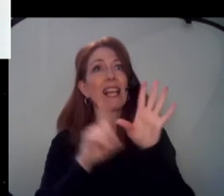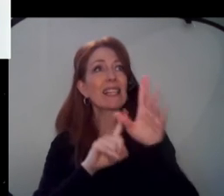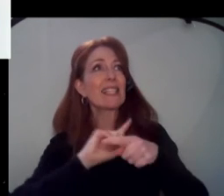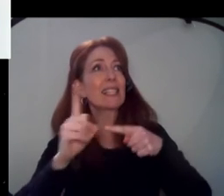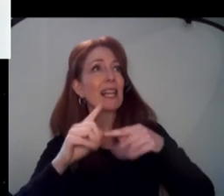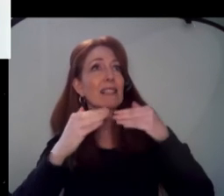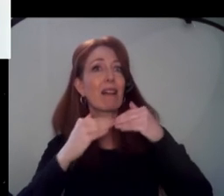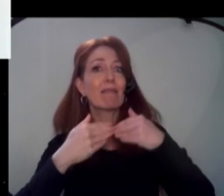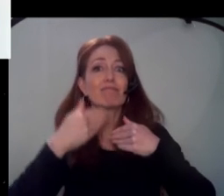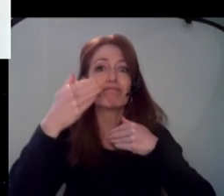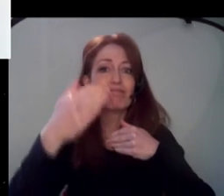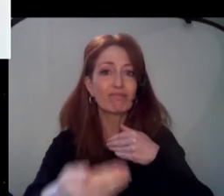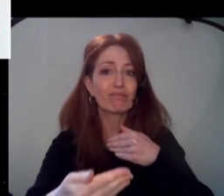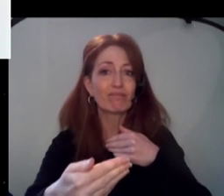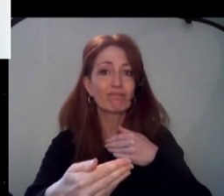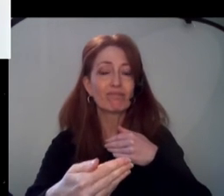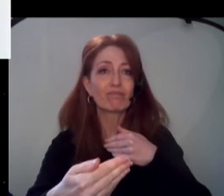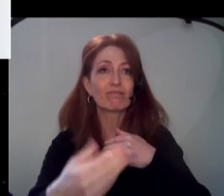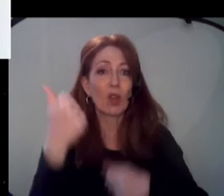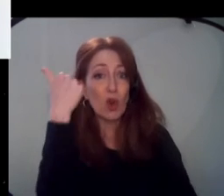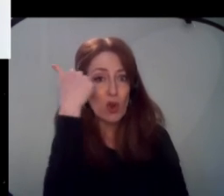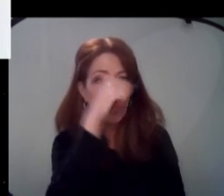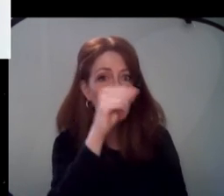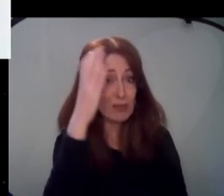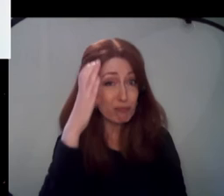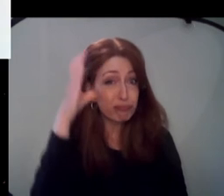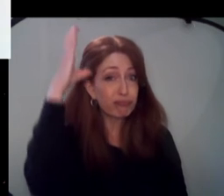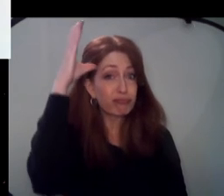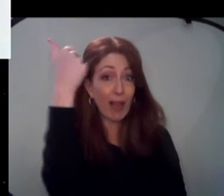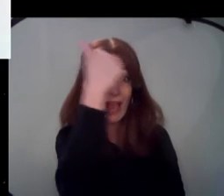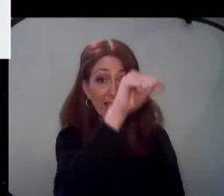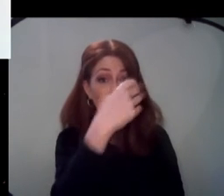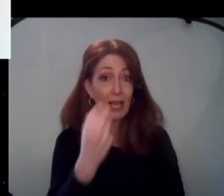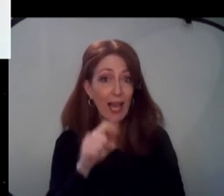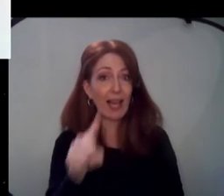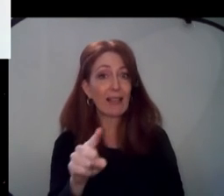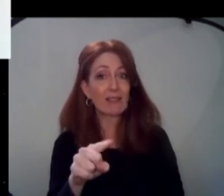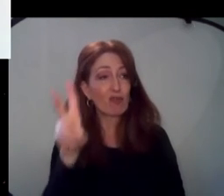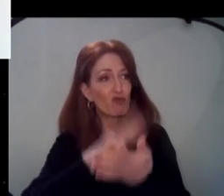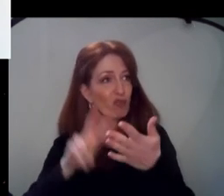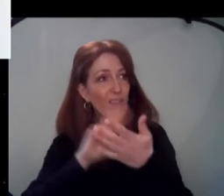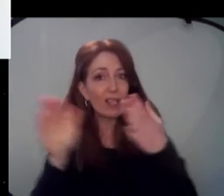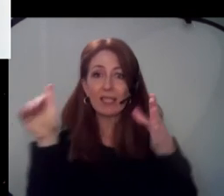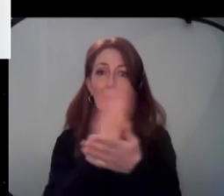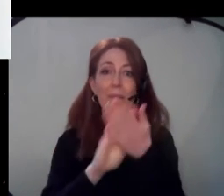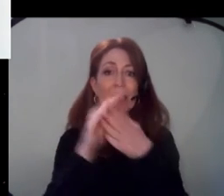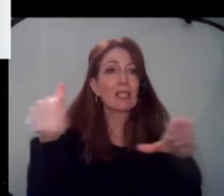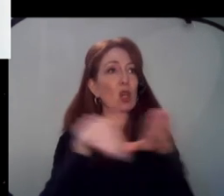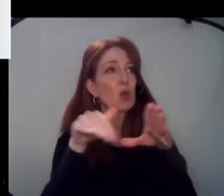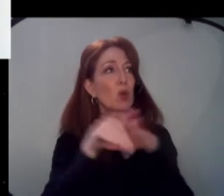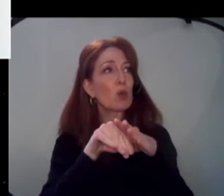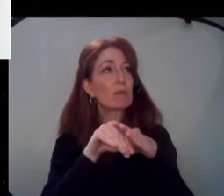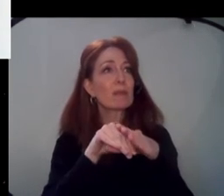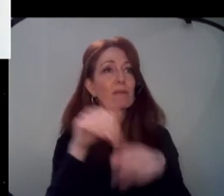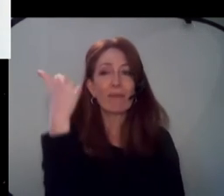she has got the knowledge, got the expertise, got the literacy to participate in the very, very intellectual circles